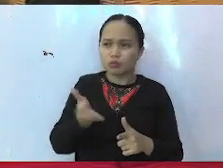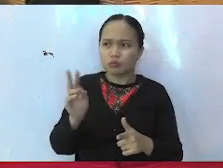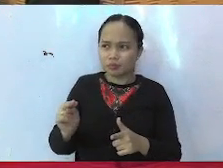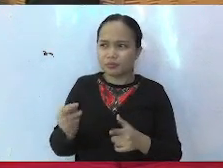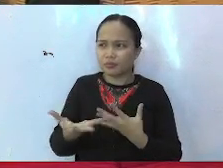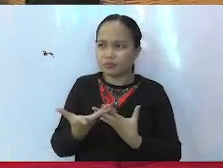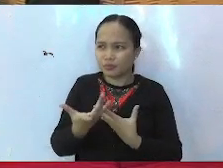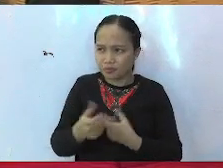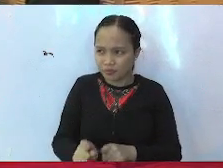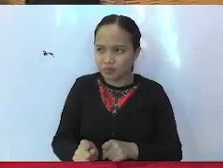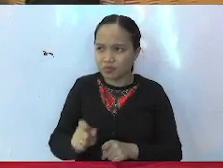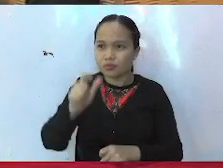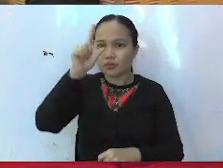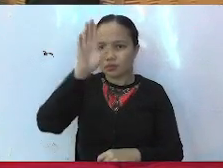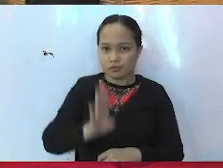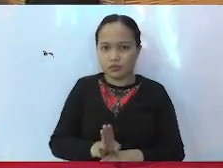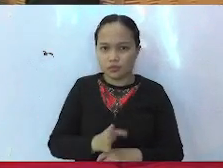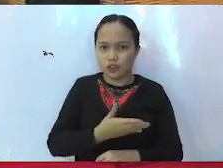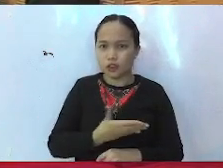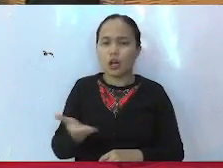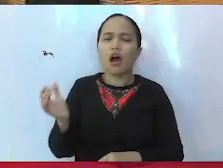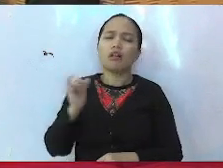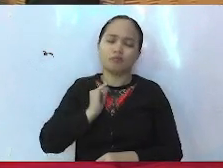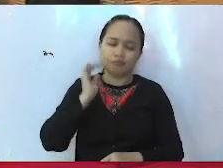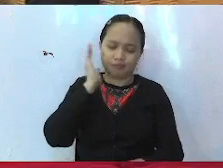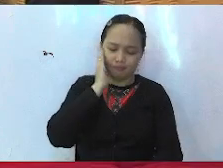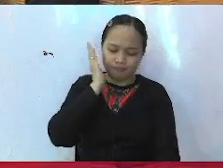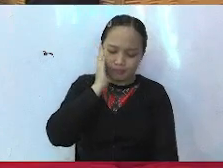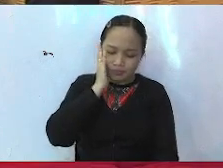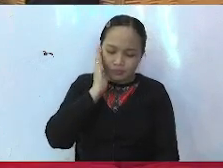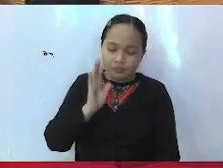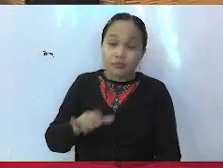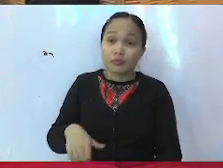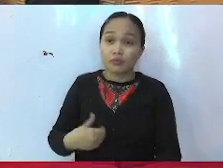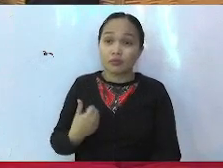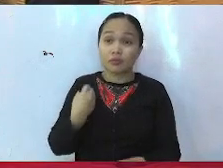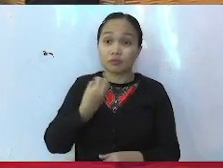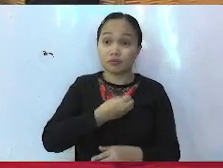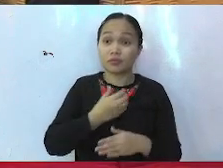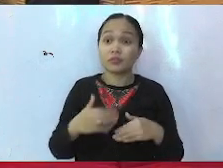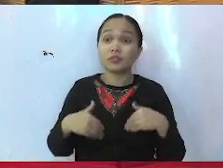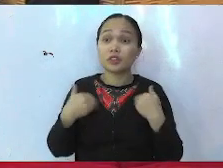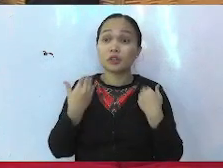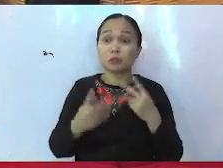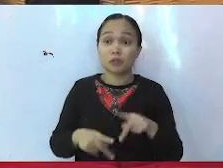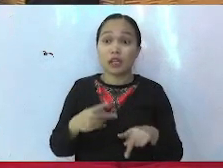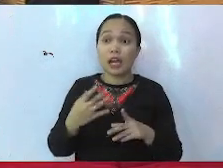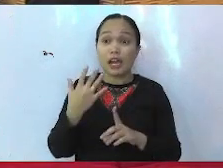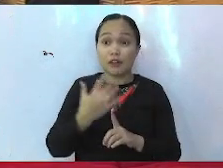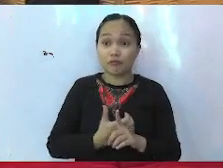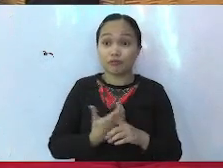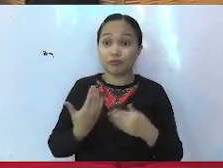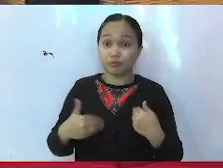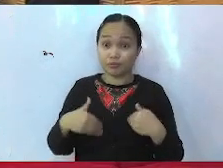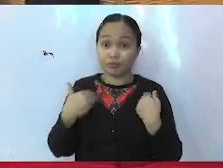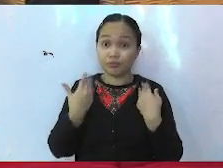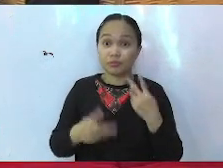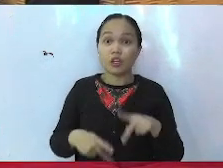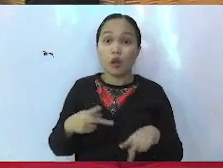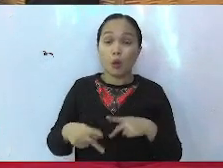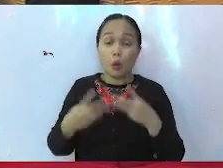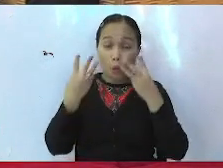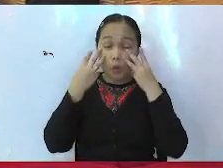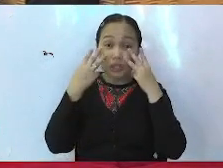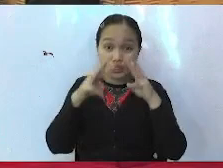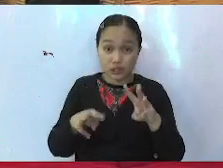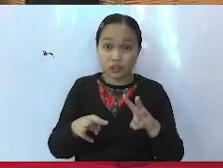You have to trust God. I know how young people are. Every young person watching and every young person